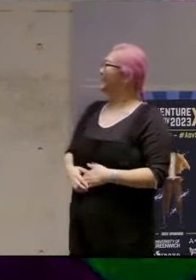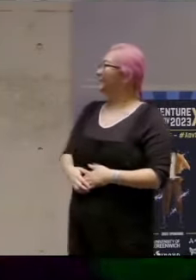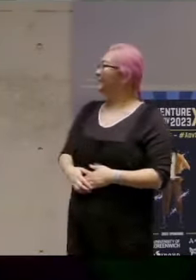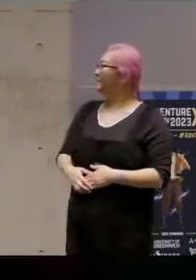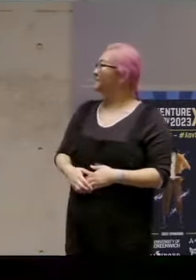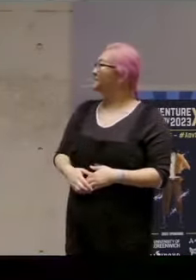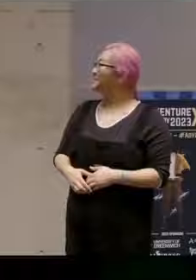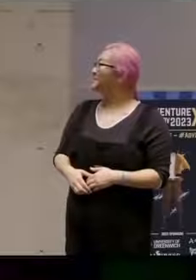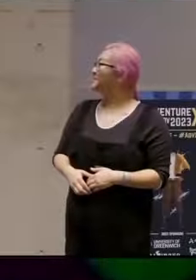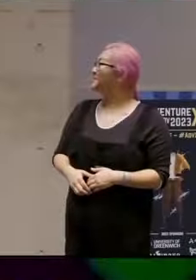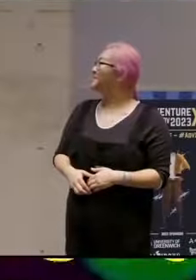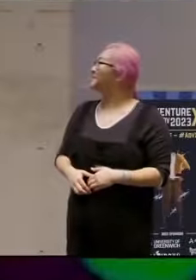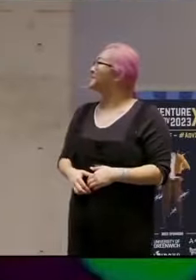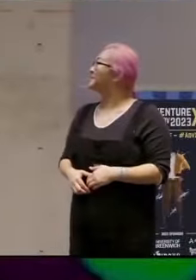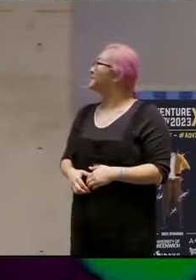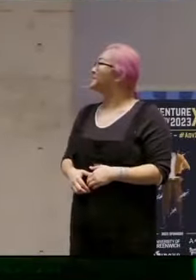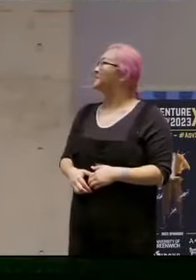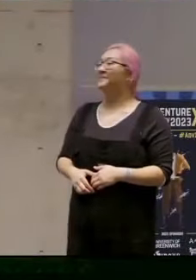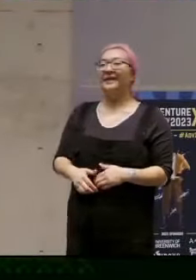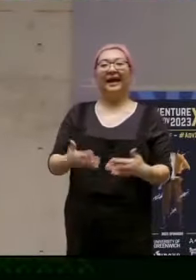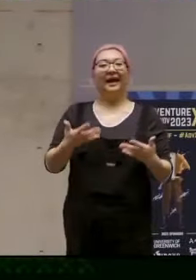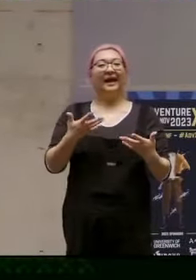Hungary.